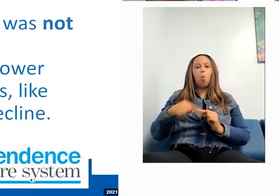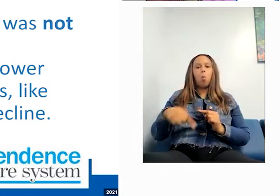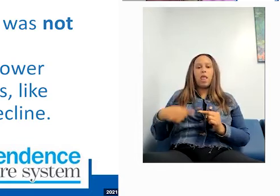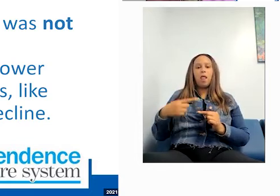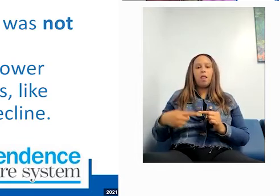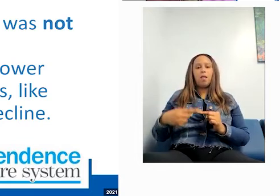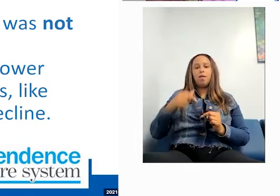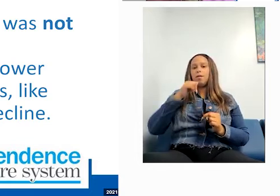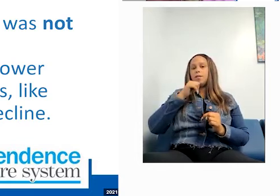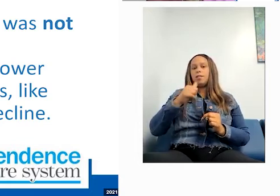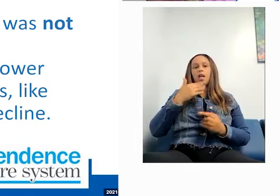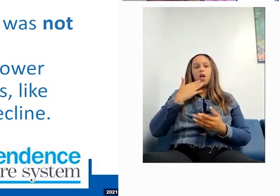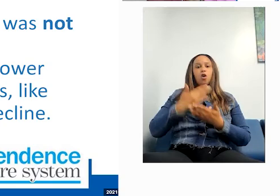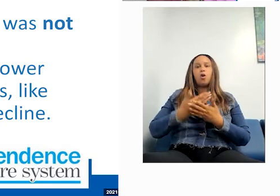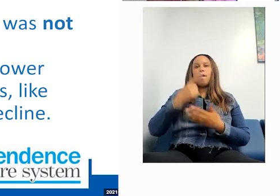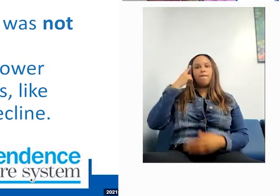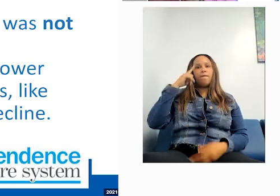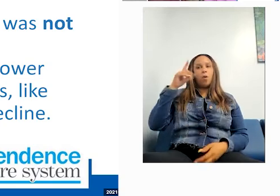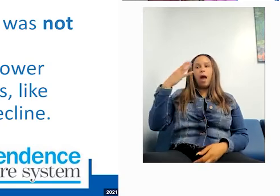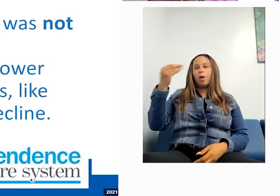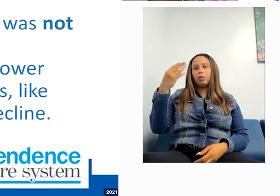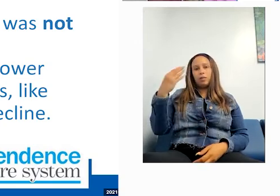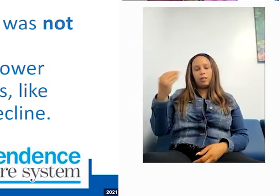for outdoor negotiation.